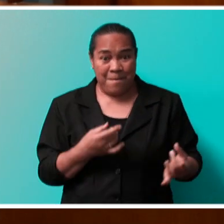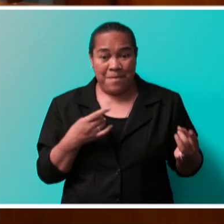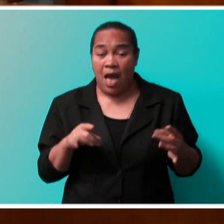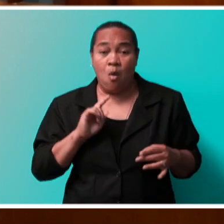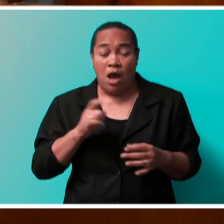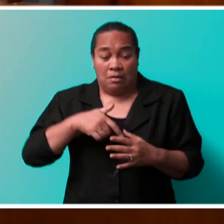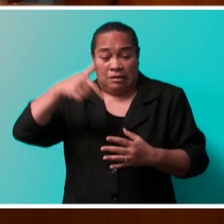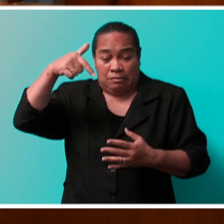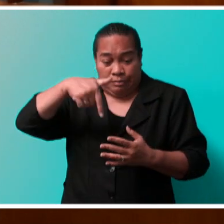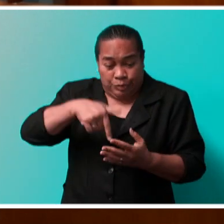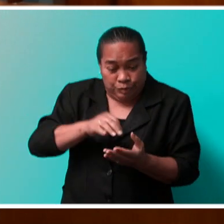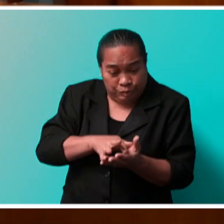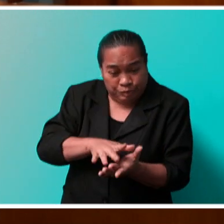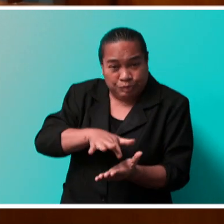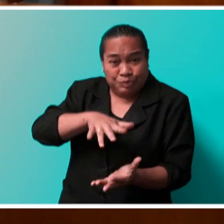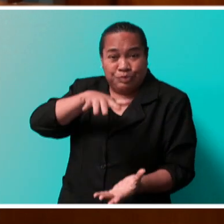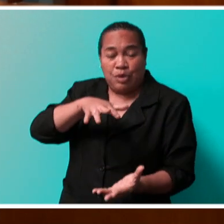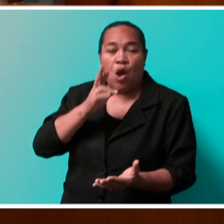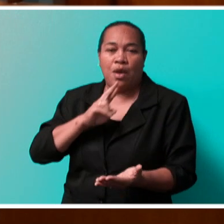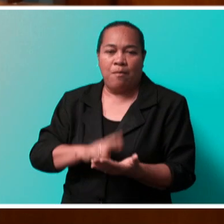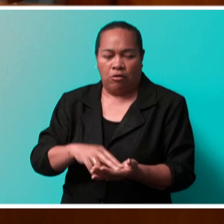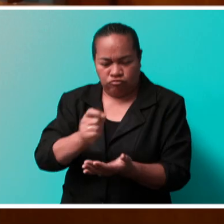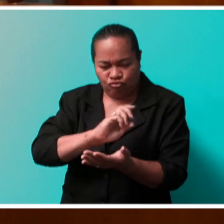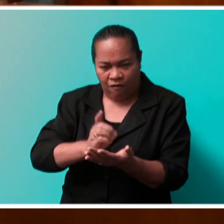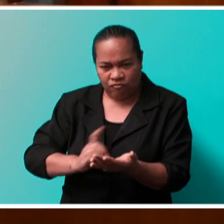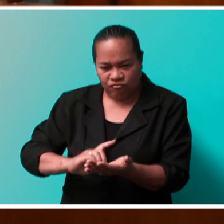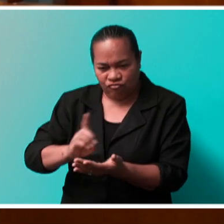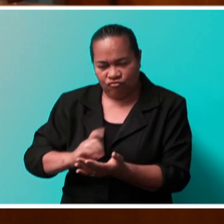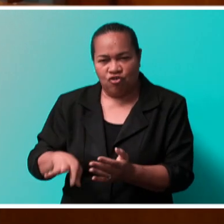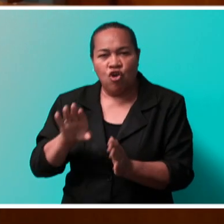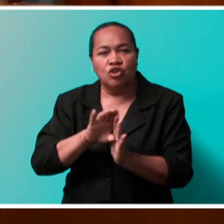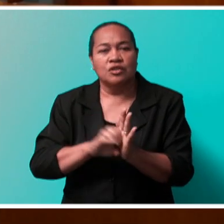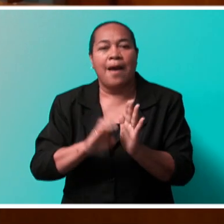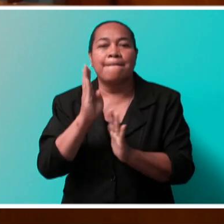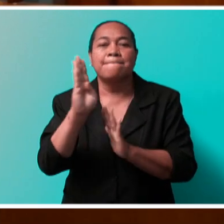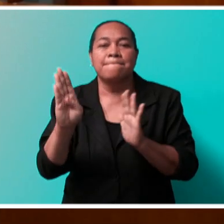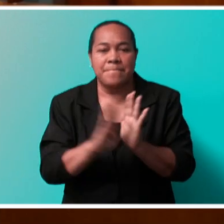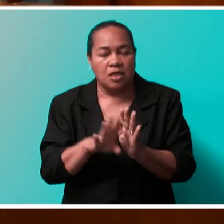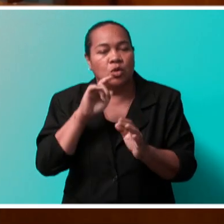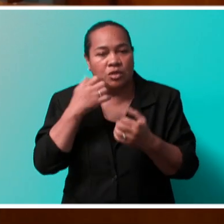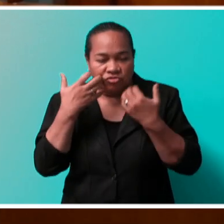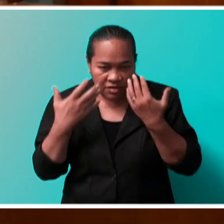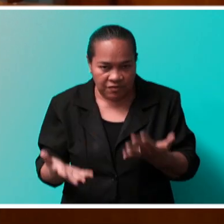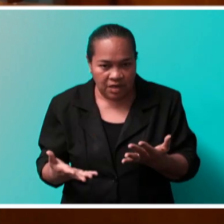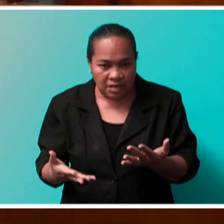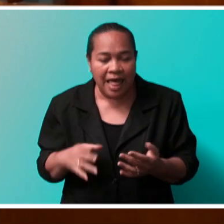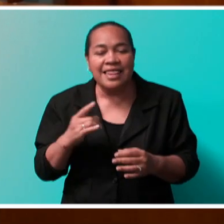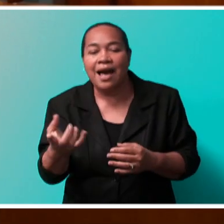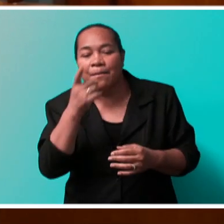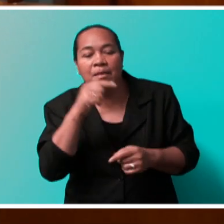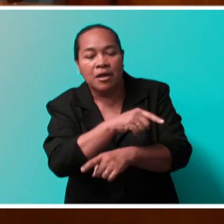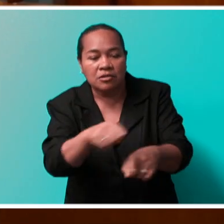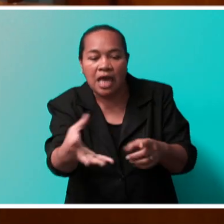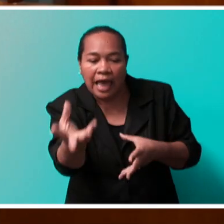comprehensive report together with a draft constitution bill that reflects the input